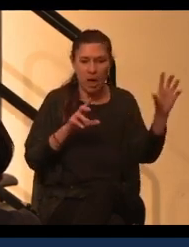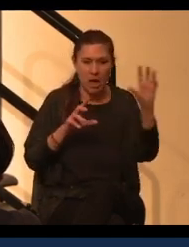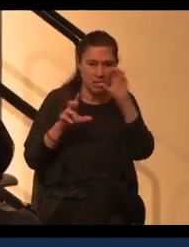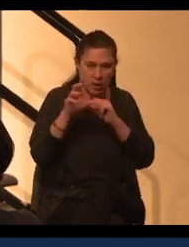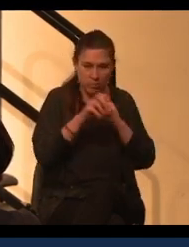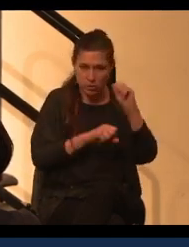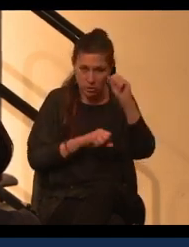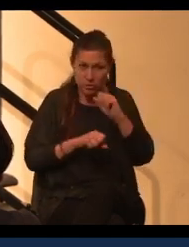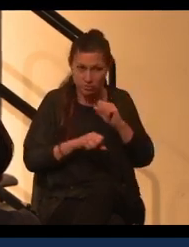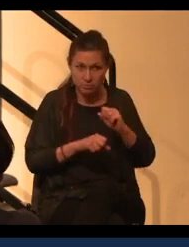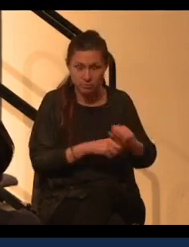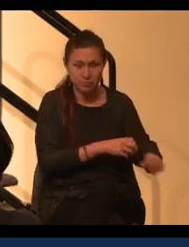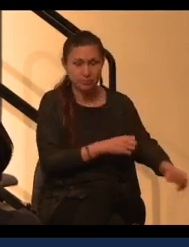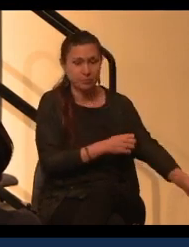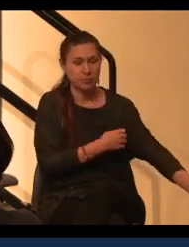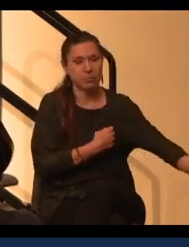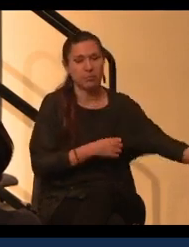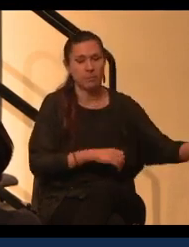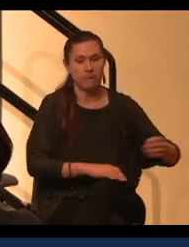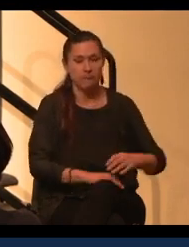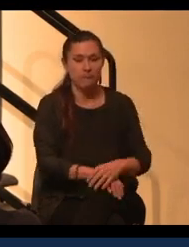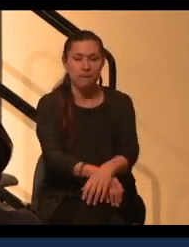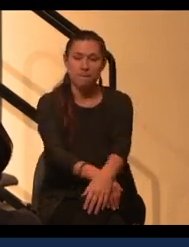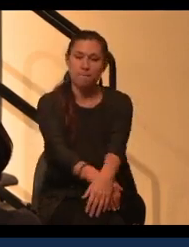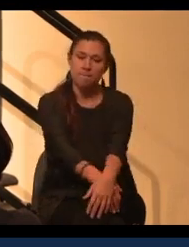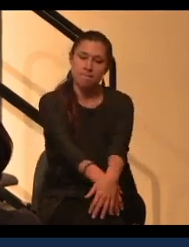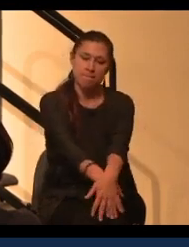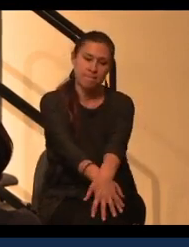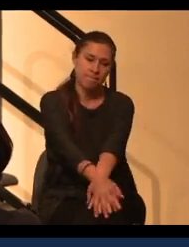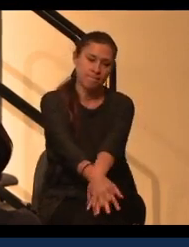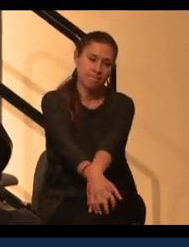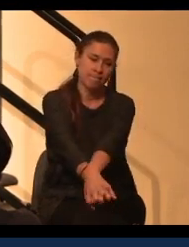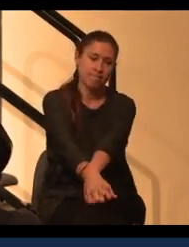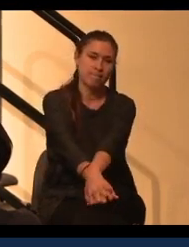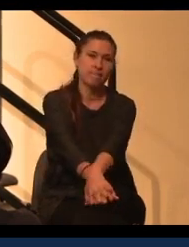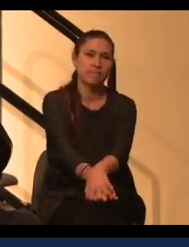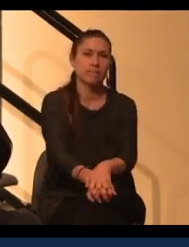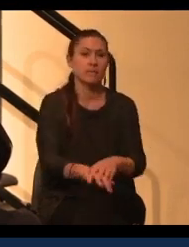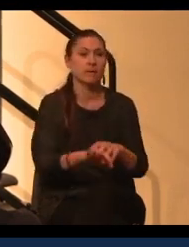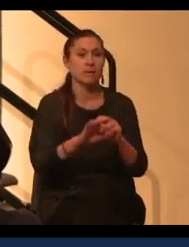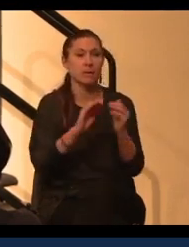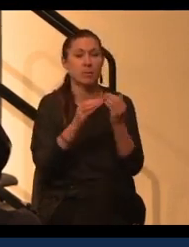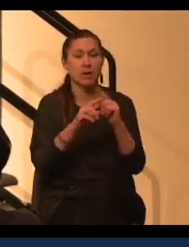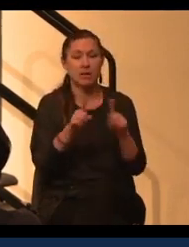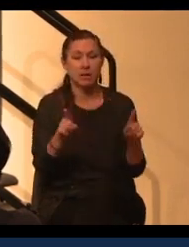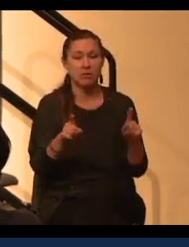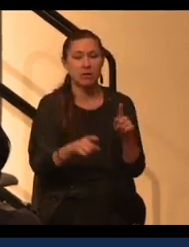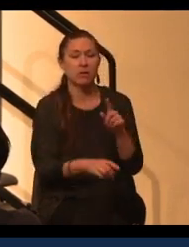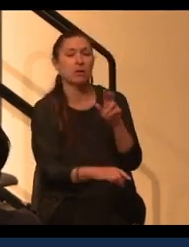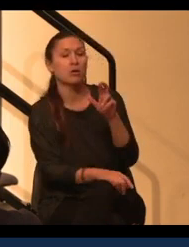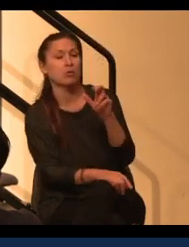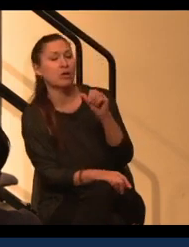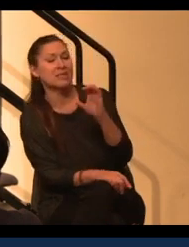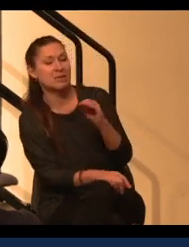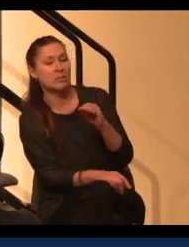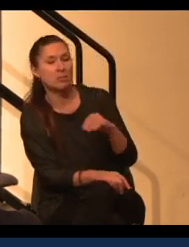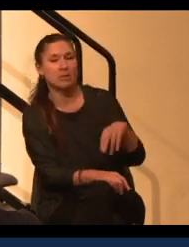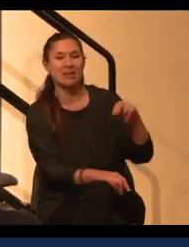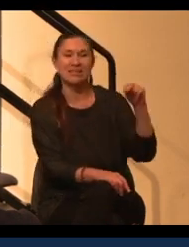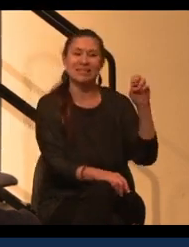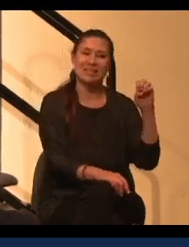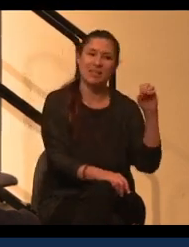right? And that is also the difference that I make when I talk about the difference between racism and